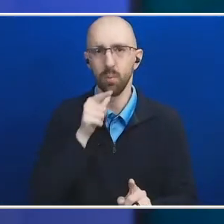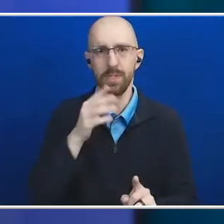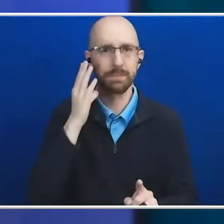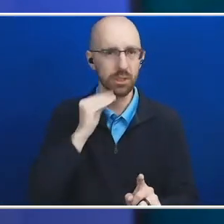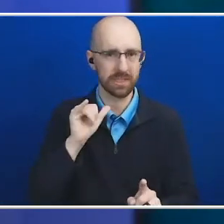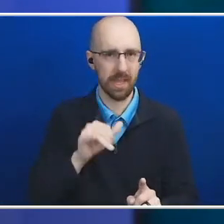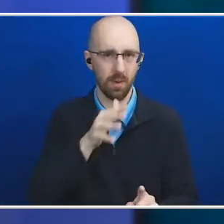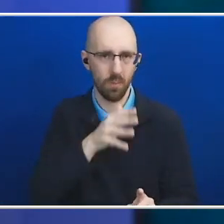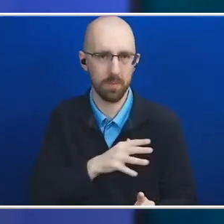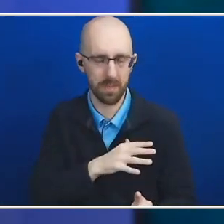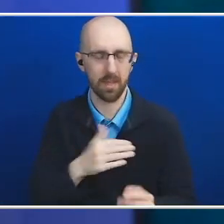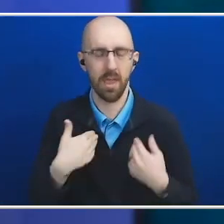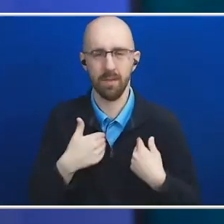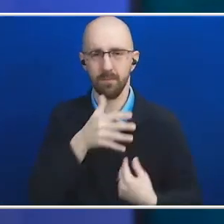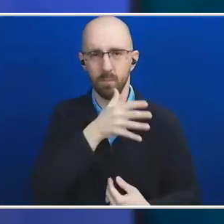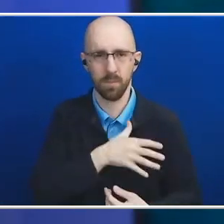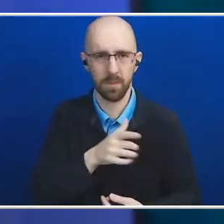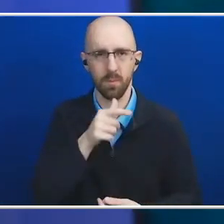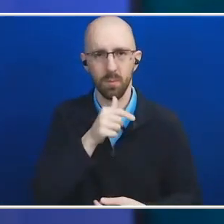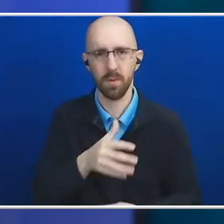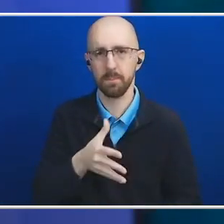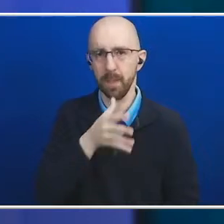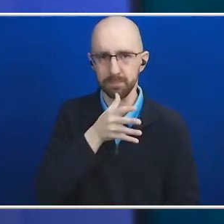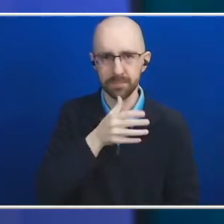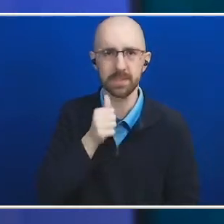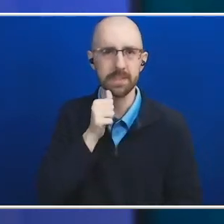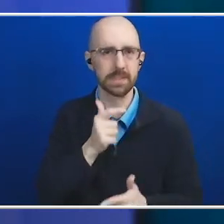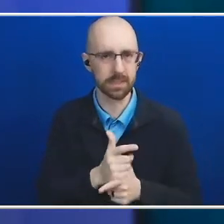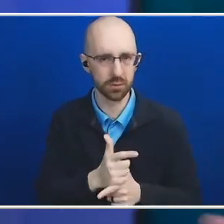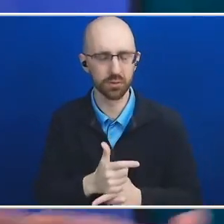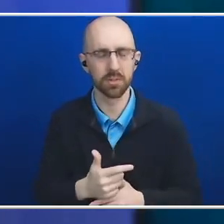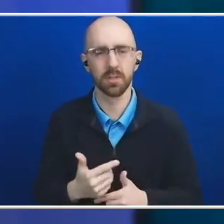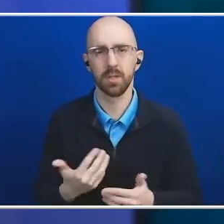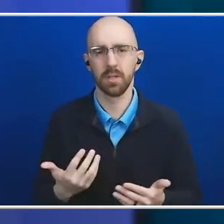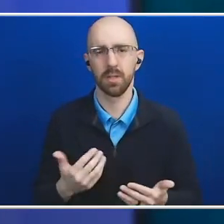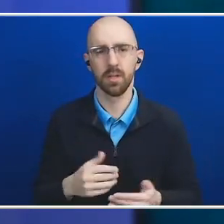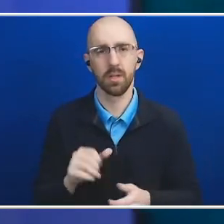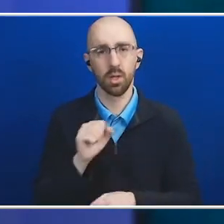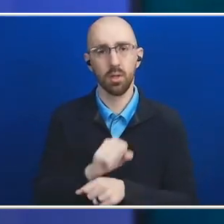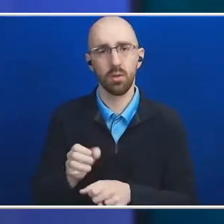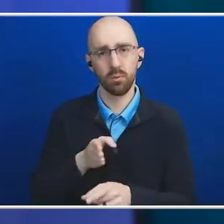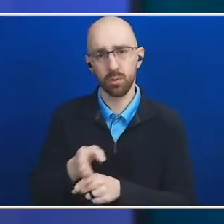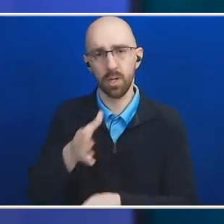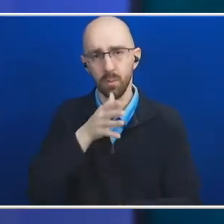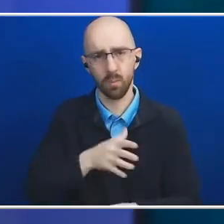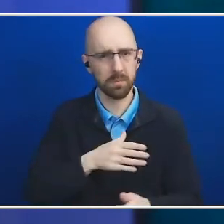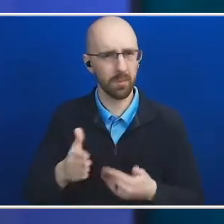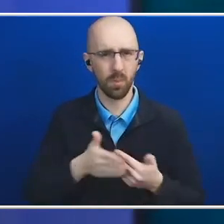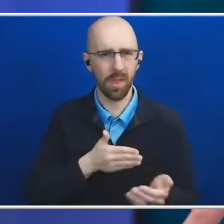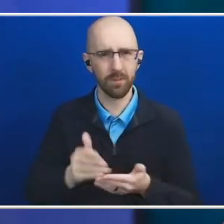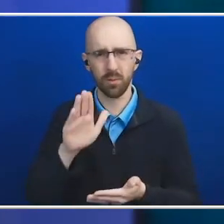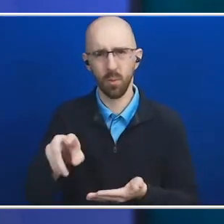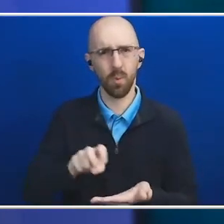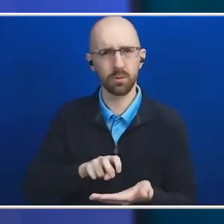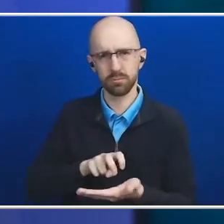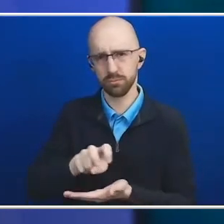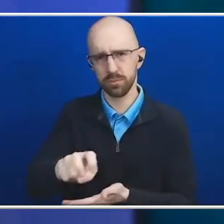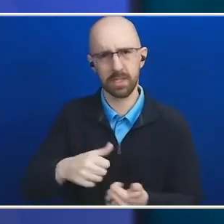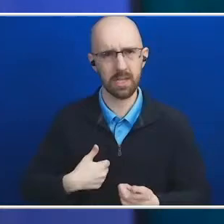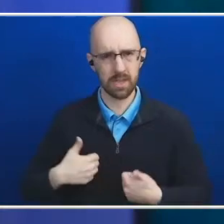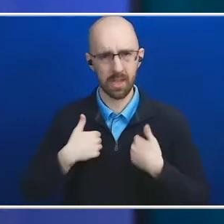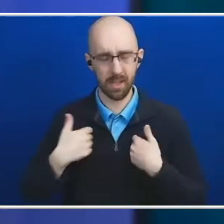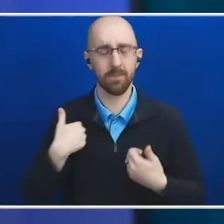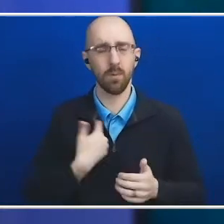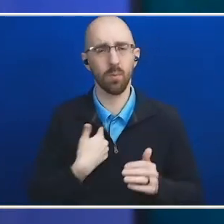women that are moms, sisters, career women, whatever your path of life is, but we become very